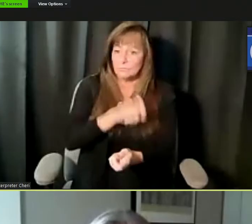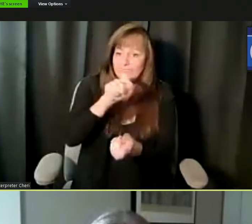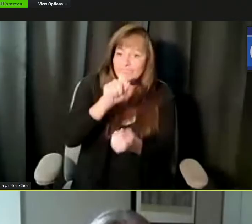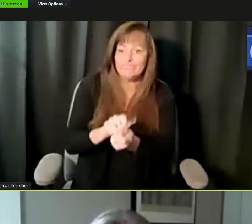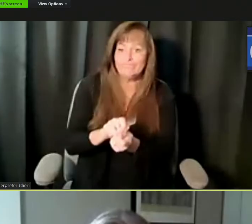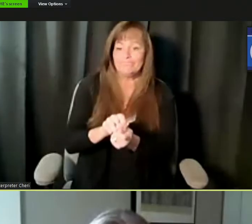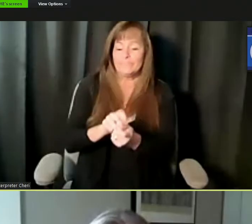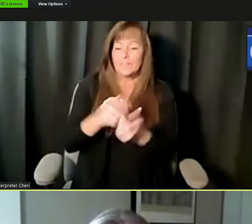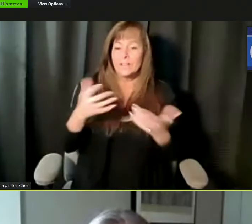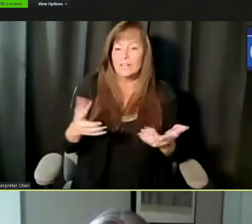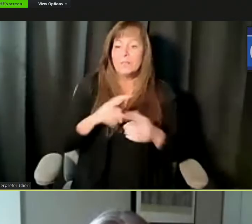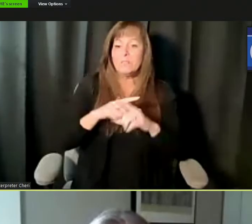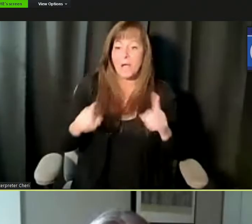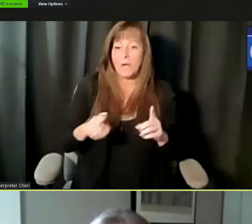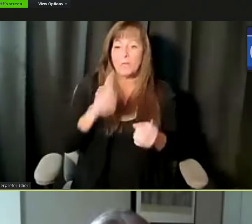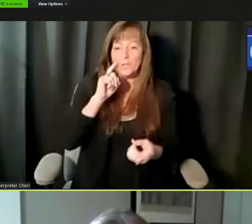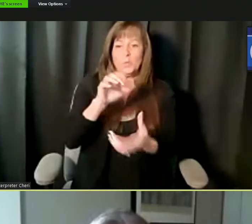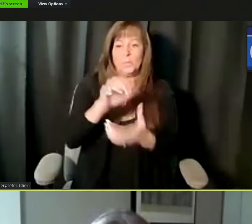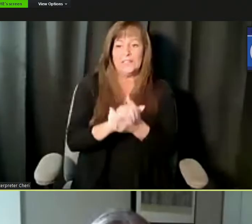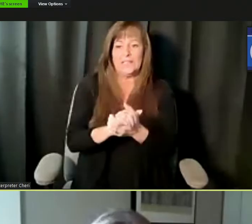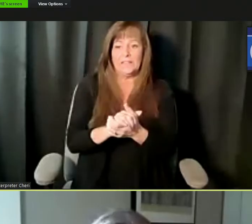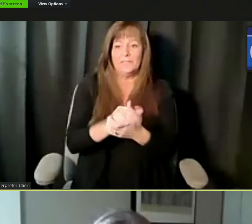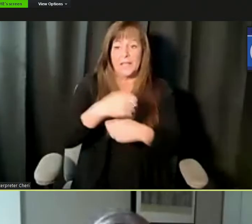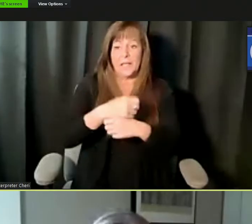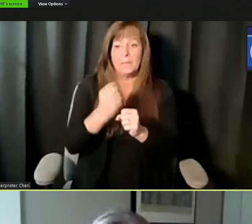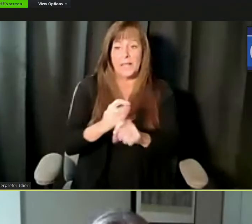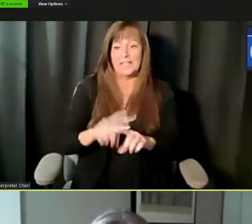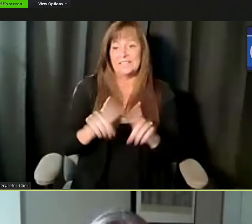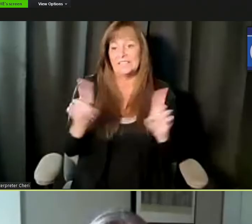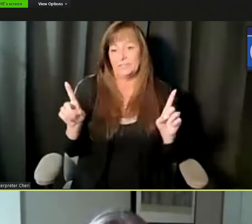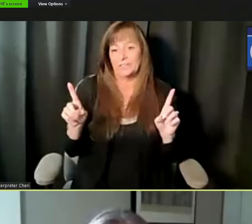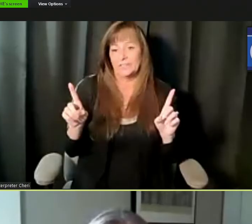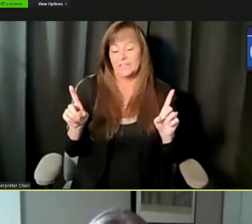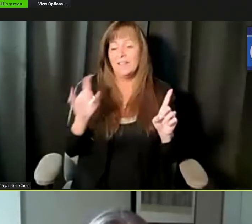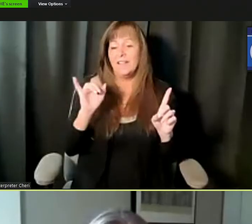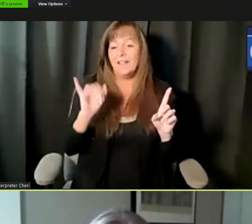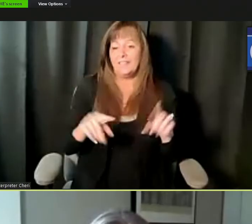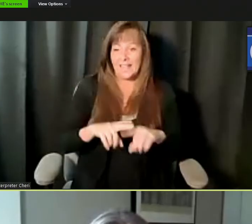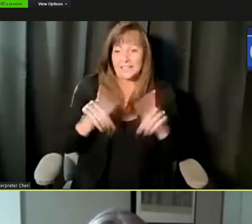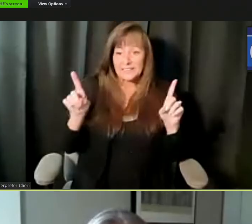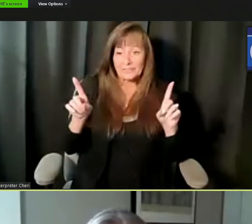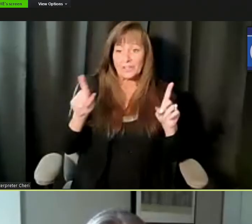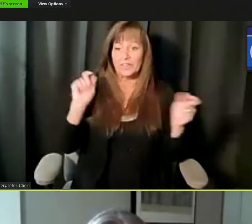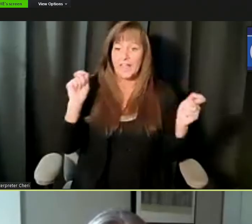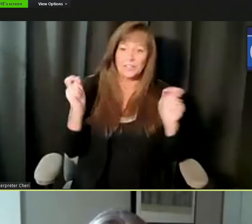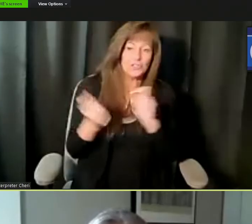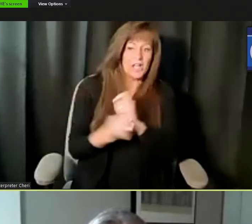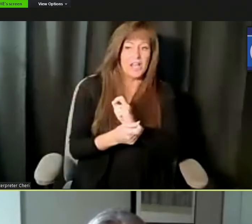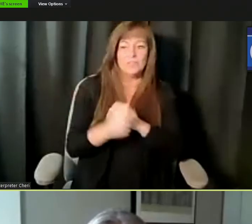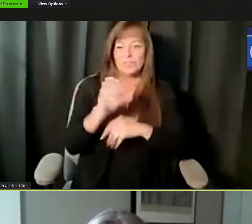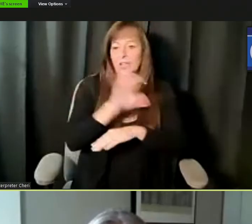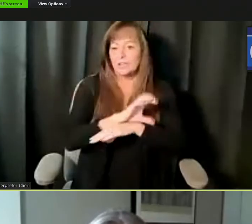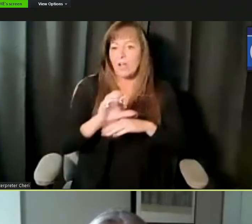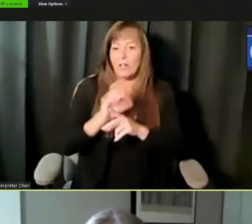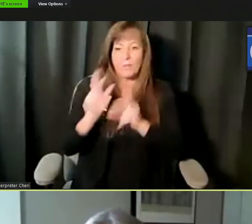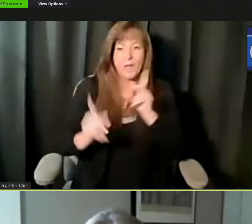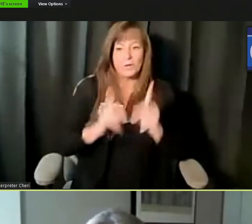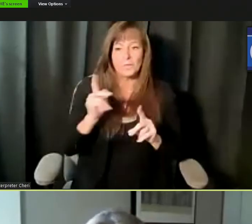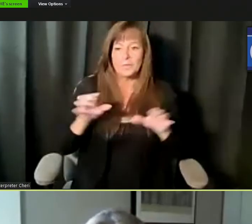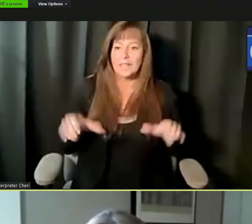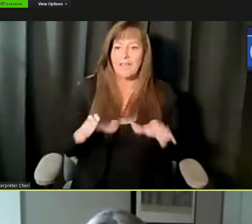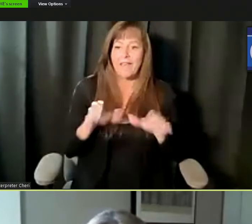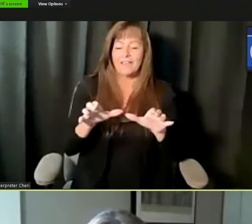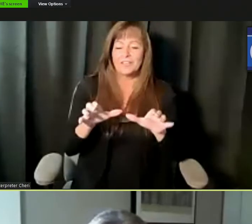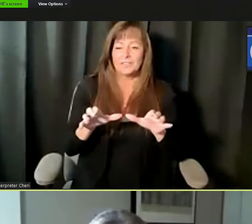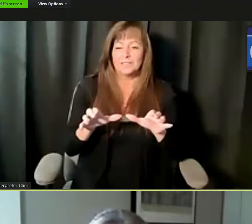that qualitatively, at least there was a difference. And now that difference and that change in Coloradans' actions is directly what led to us not